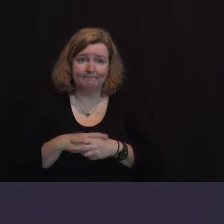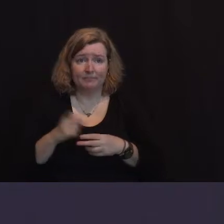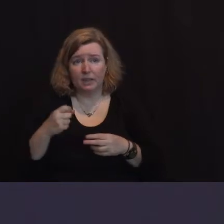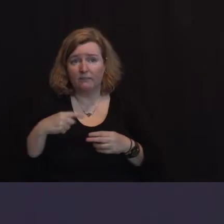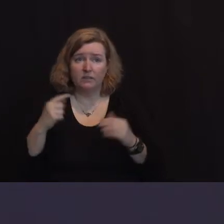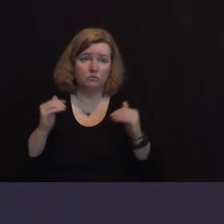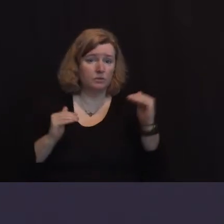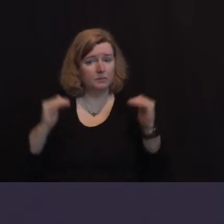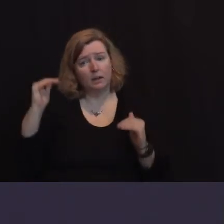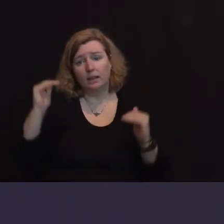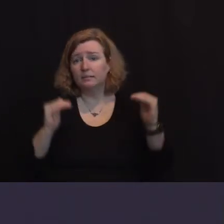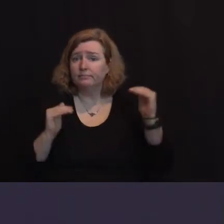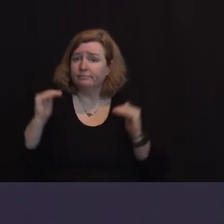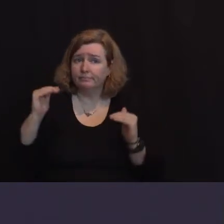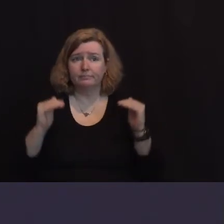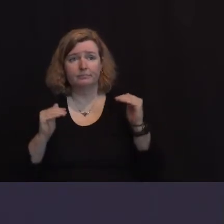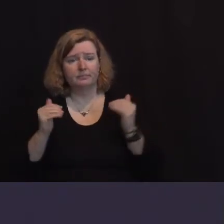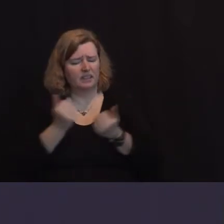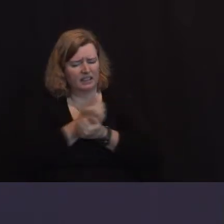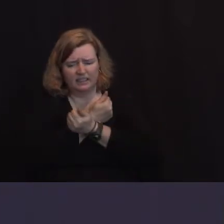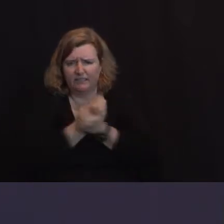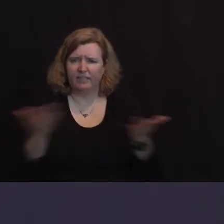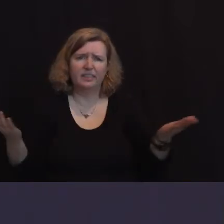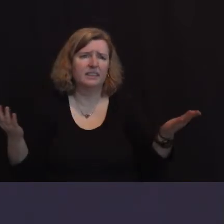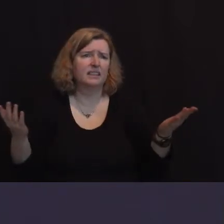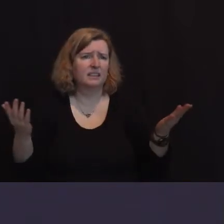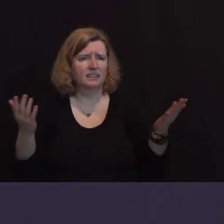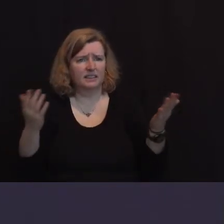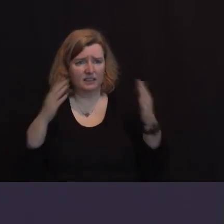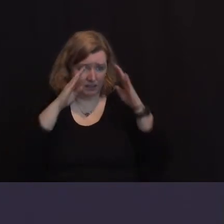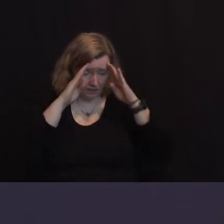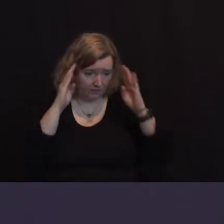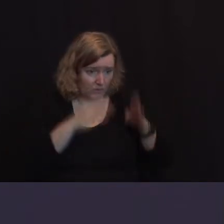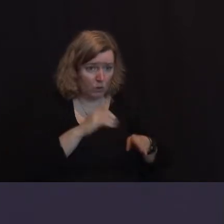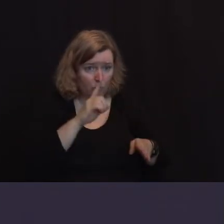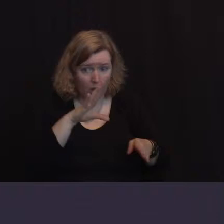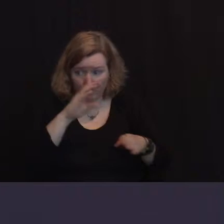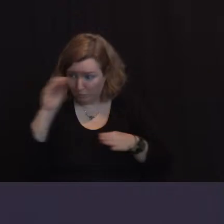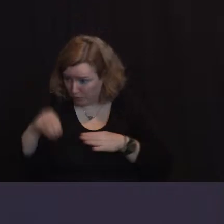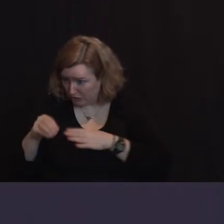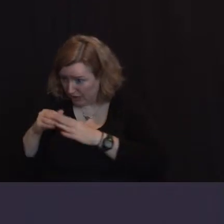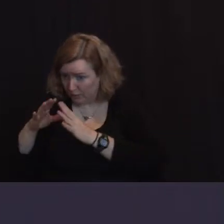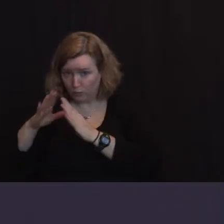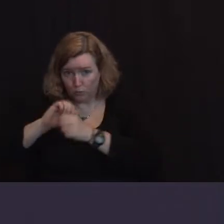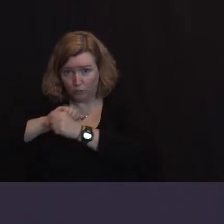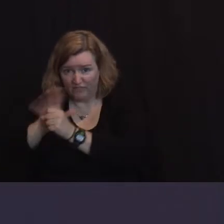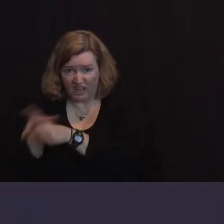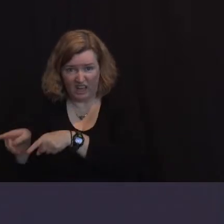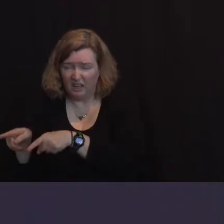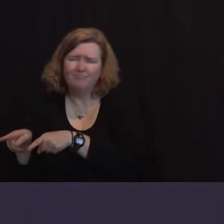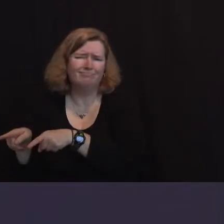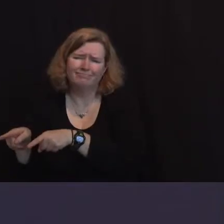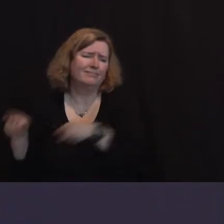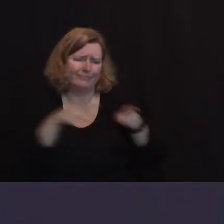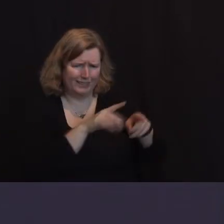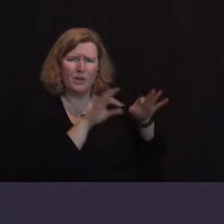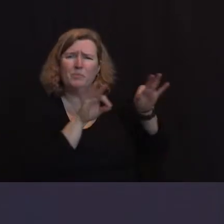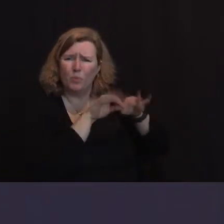the fact that we're all in all the time on a pandemic, but other stuff matters. So thank you for that reminder. Great to be with